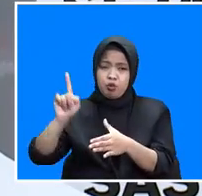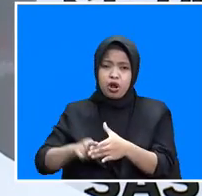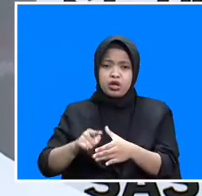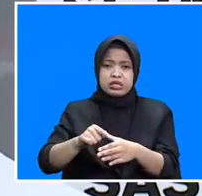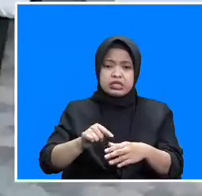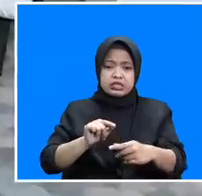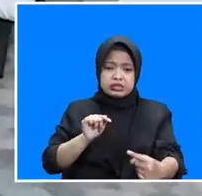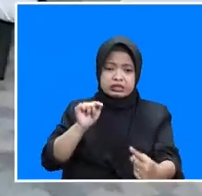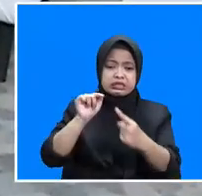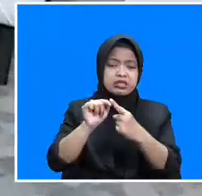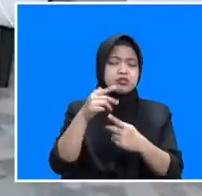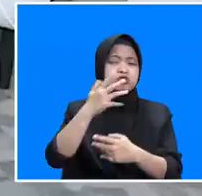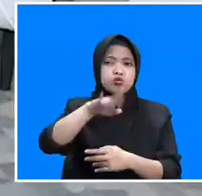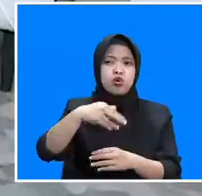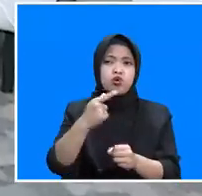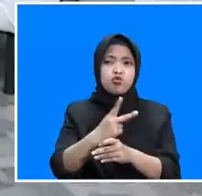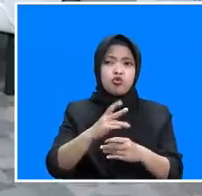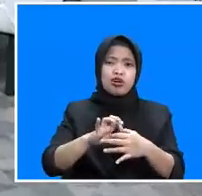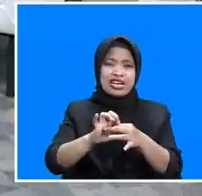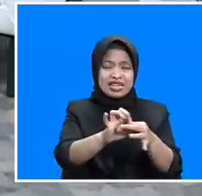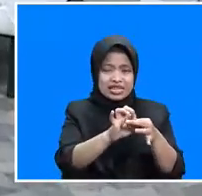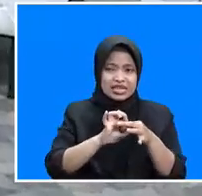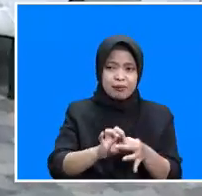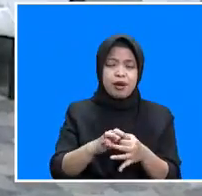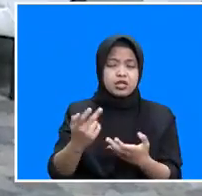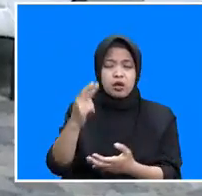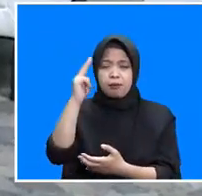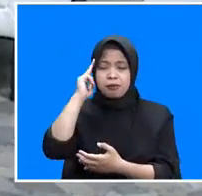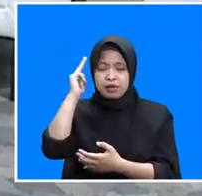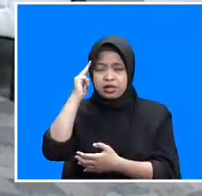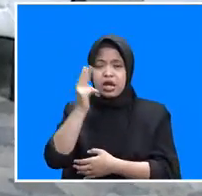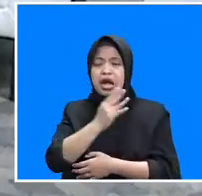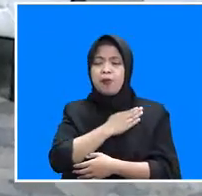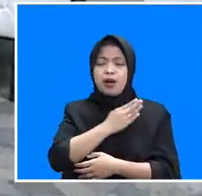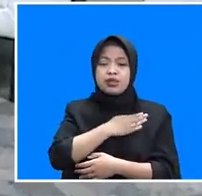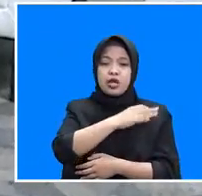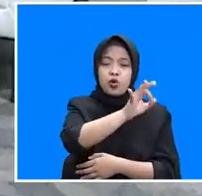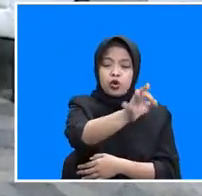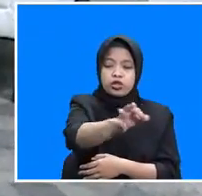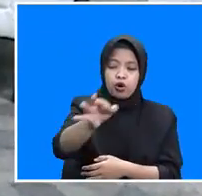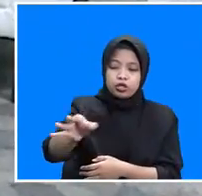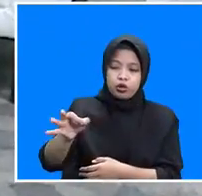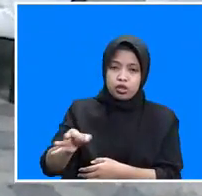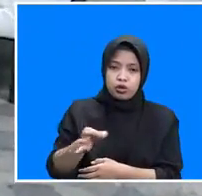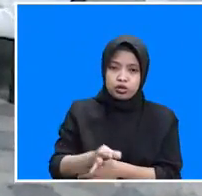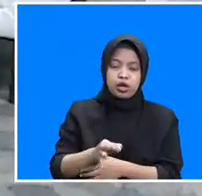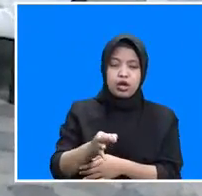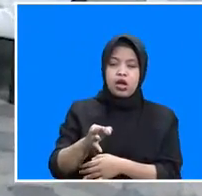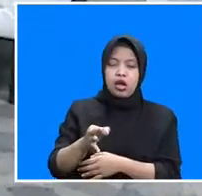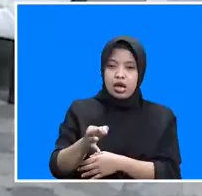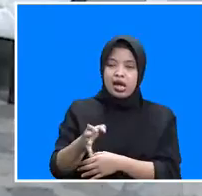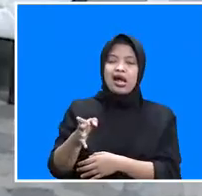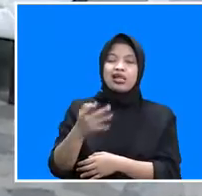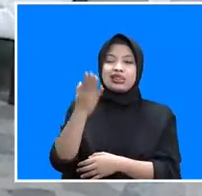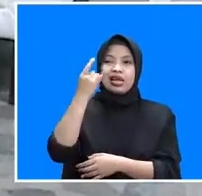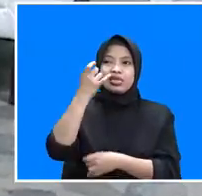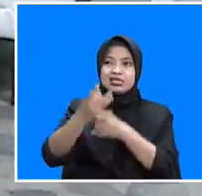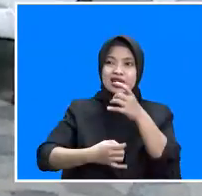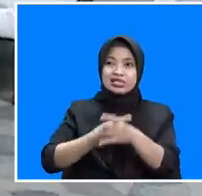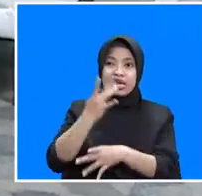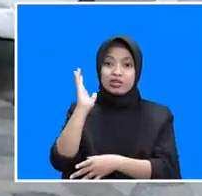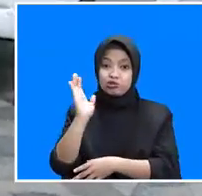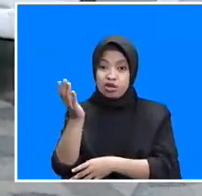teachers and districts. And I think the other thing to mention, and you very kindly mentioned and reminded us all of the